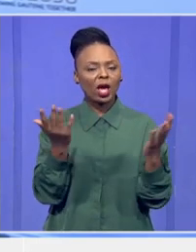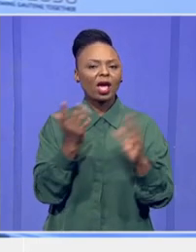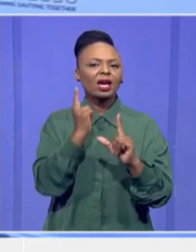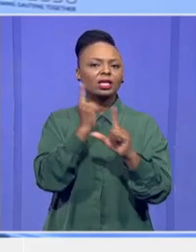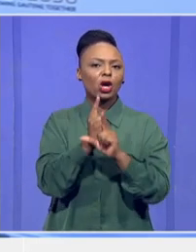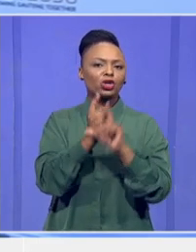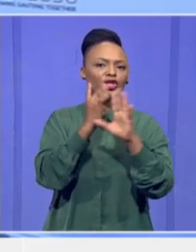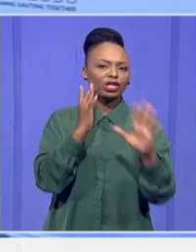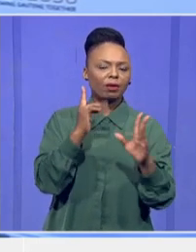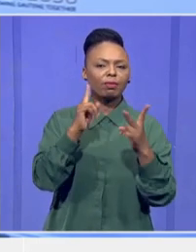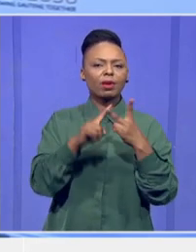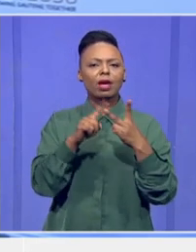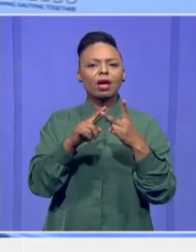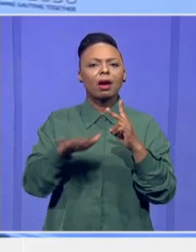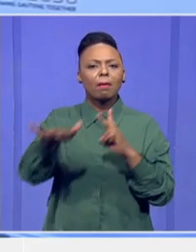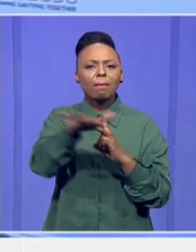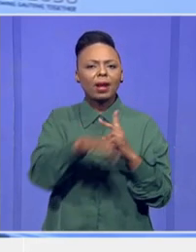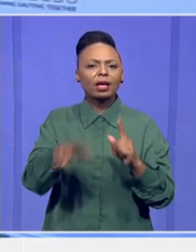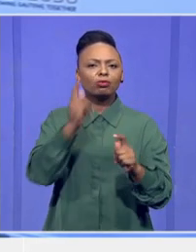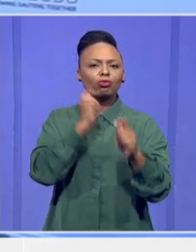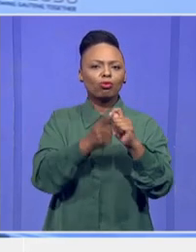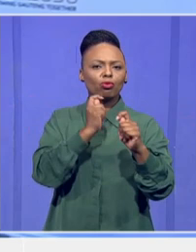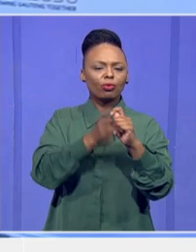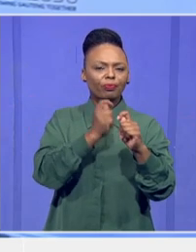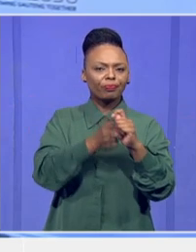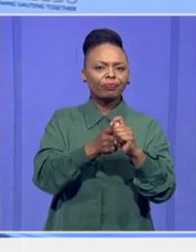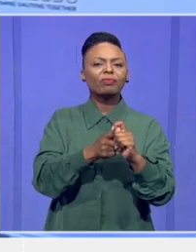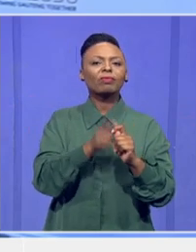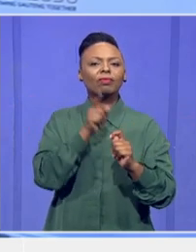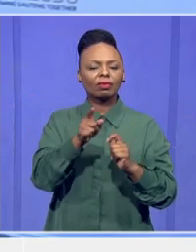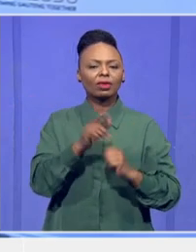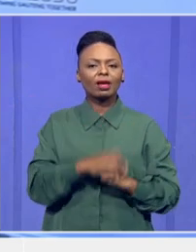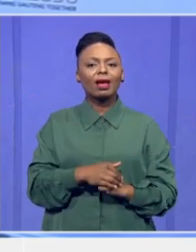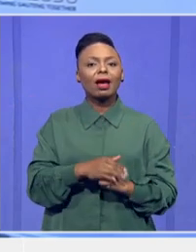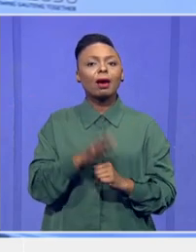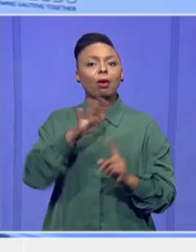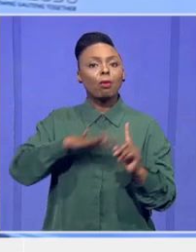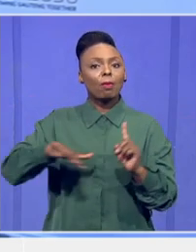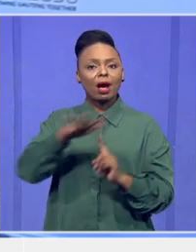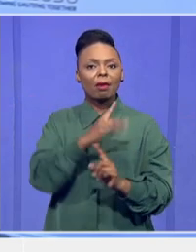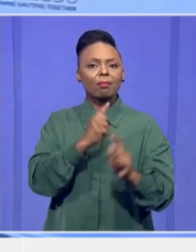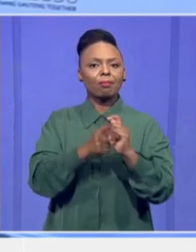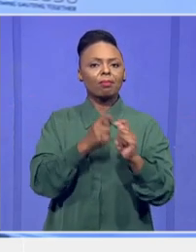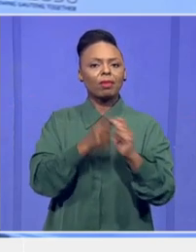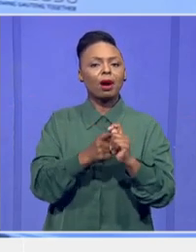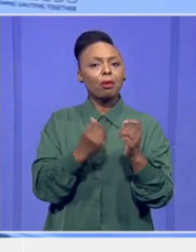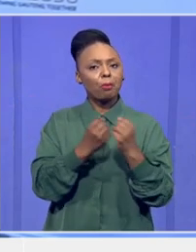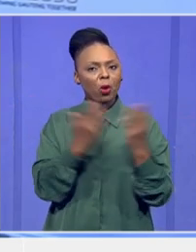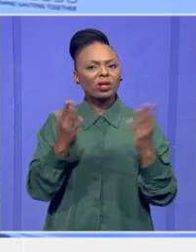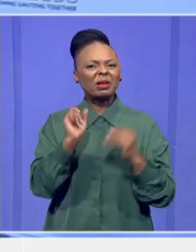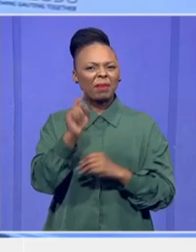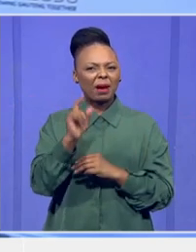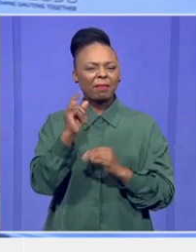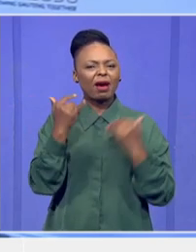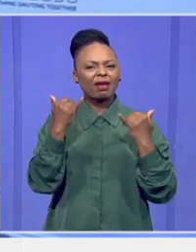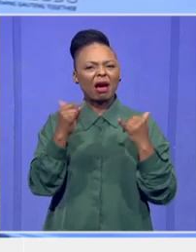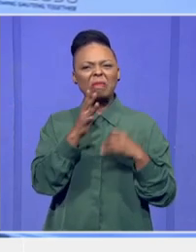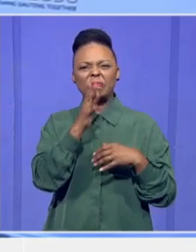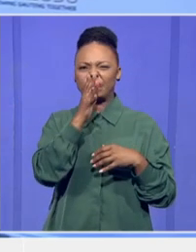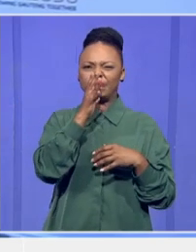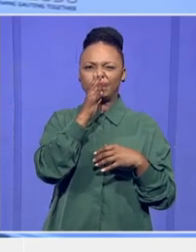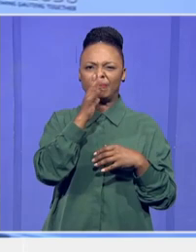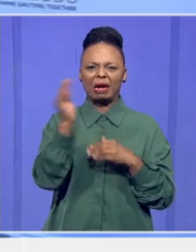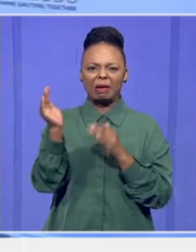informal settlements. Now, you know that the issue with regards to informal settlements, they are usually densely populated and right next to each